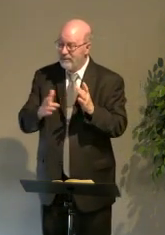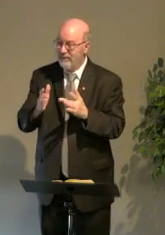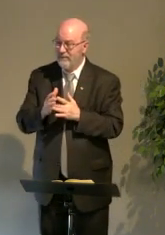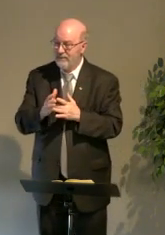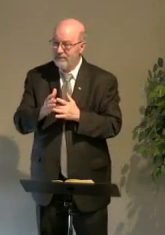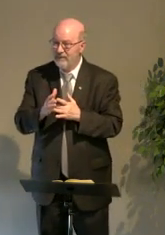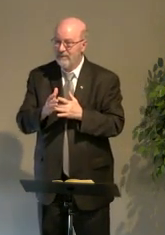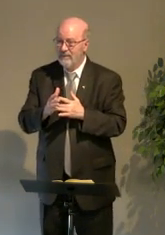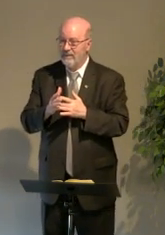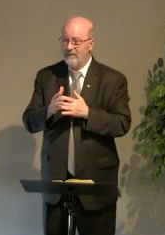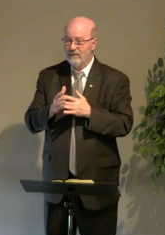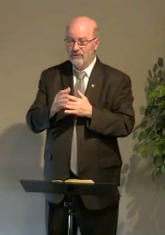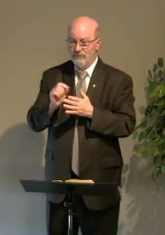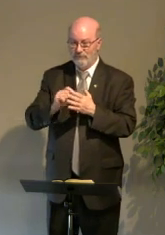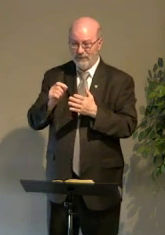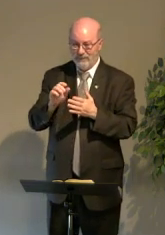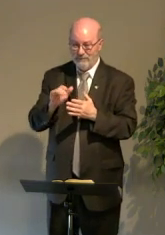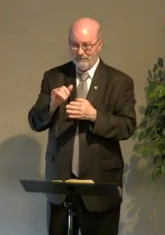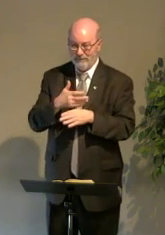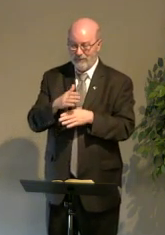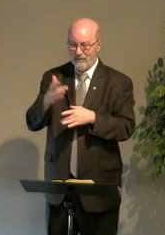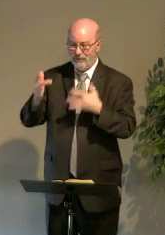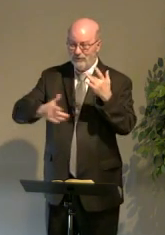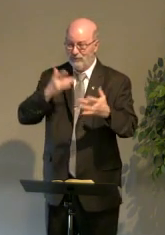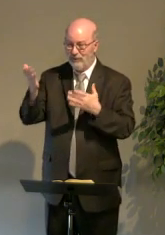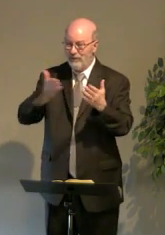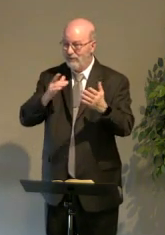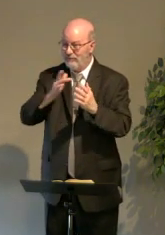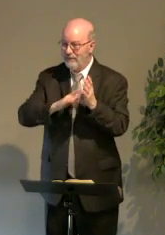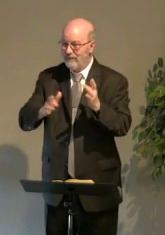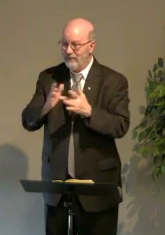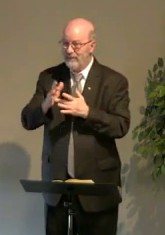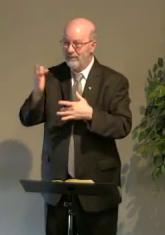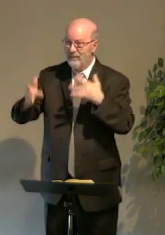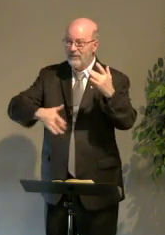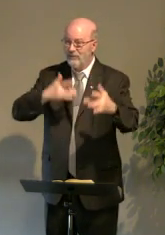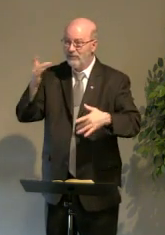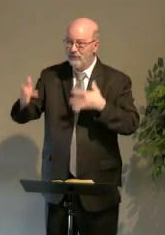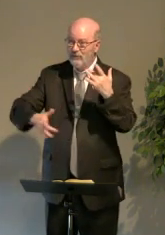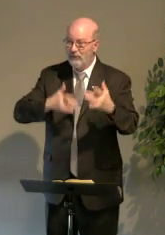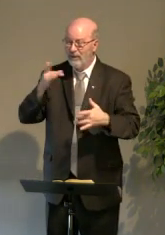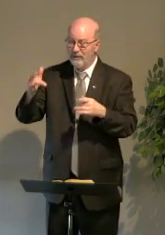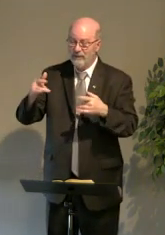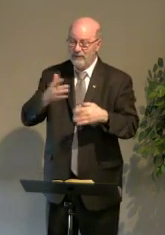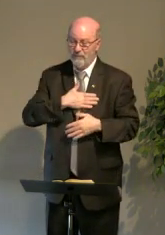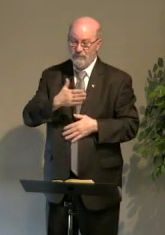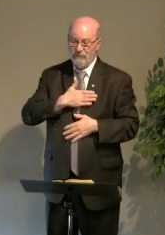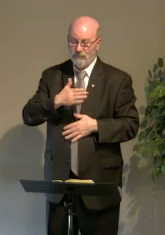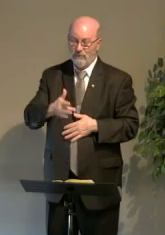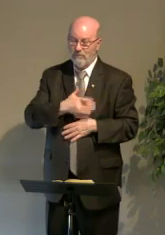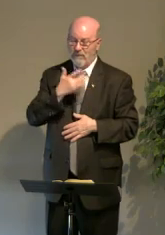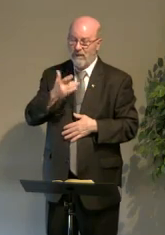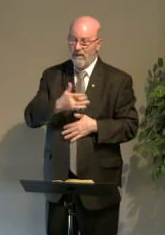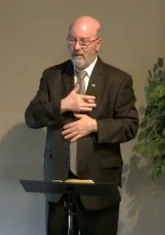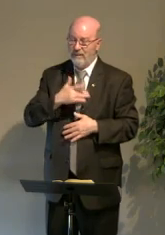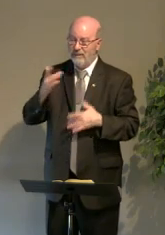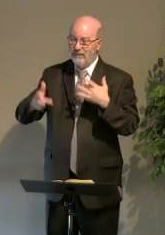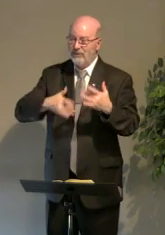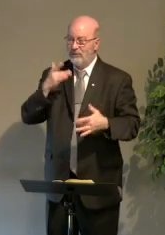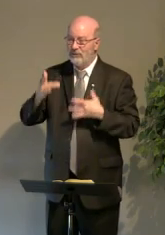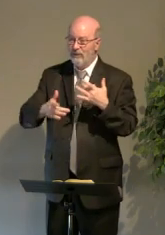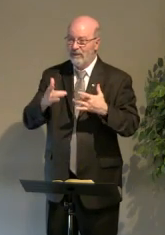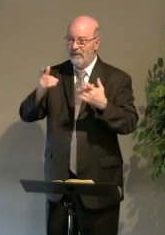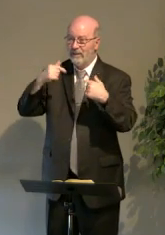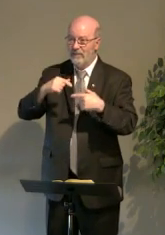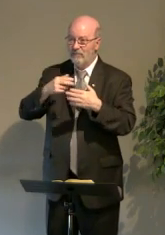Jesus. Someone should write a song about that. There's joy in serving Jesus. Joy, joy, joy that throbs within my heart. Joy that